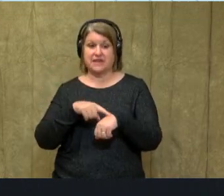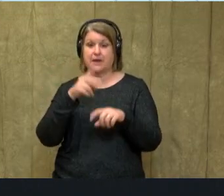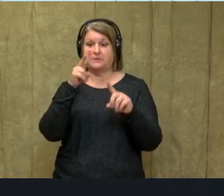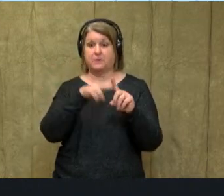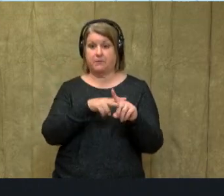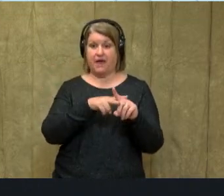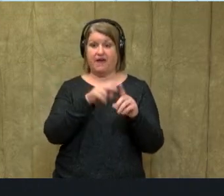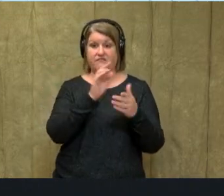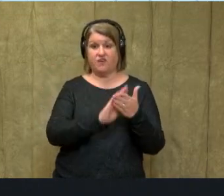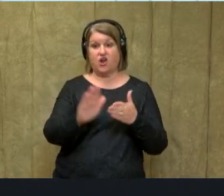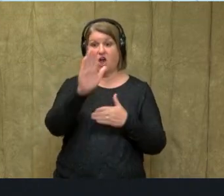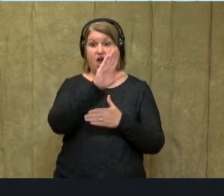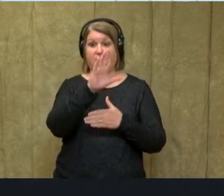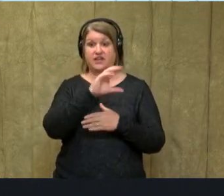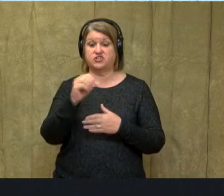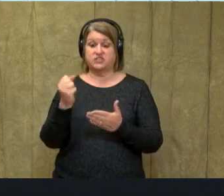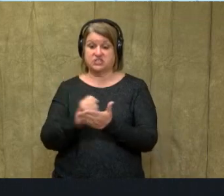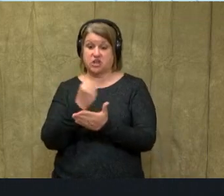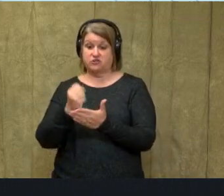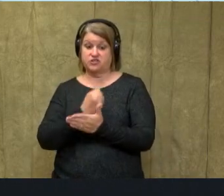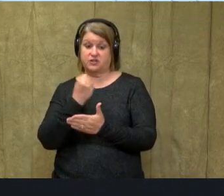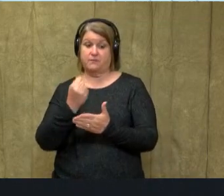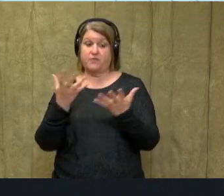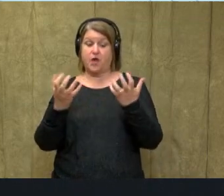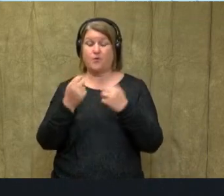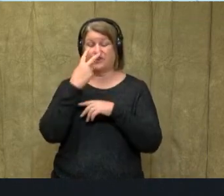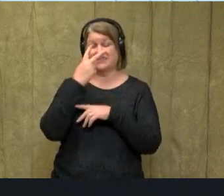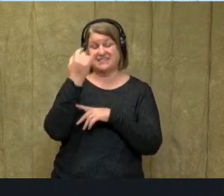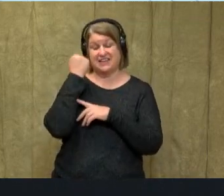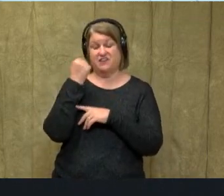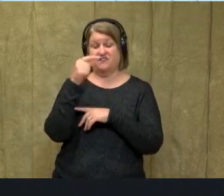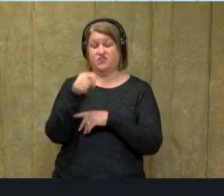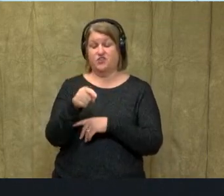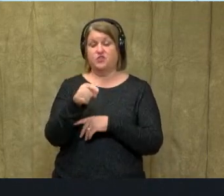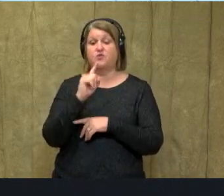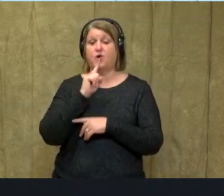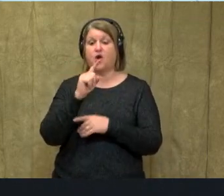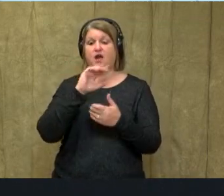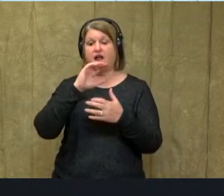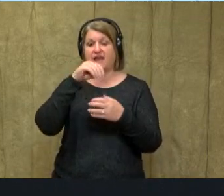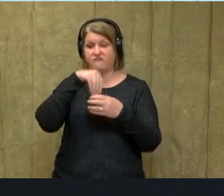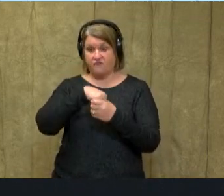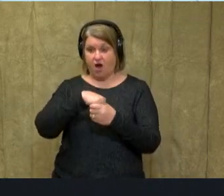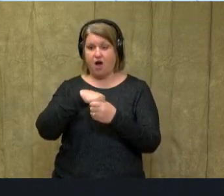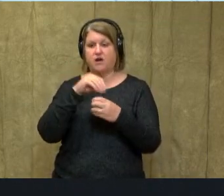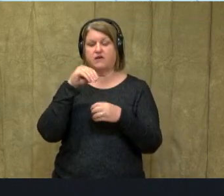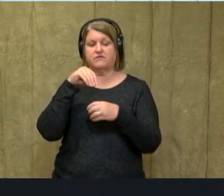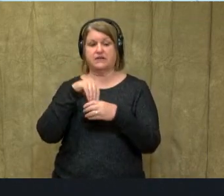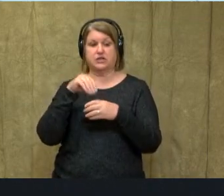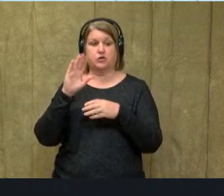scholarships, often they want to see, have you been involved in your community? And when I say community, I don't just mean